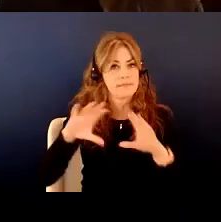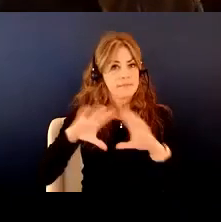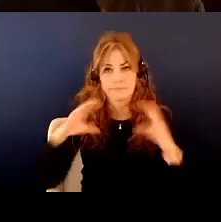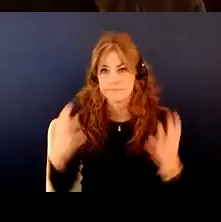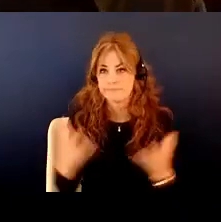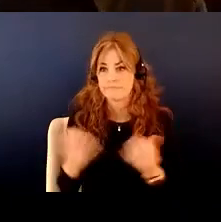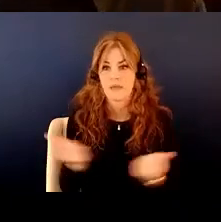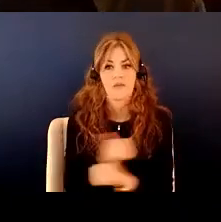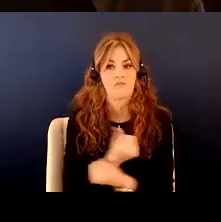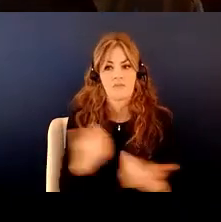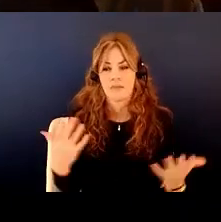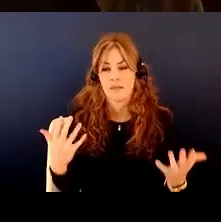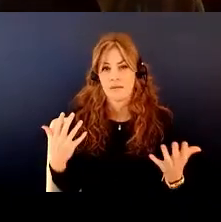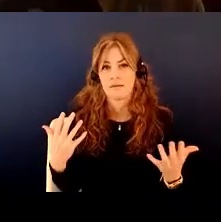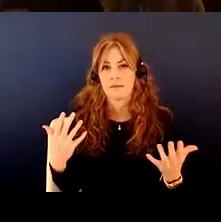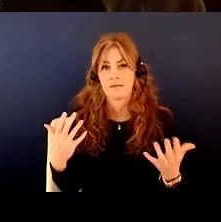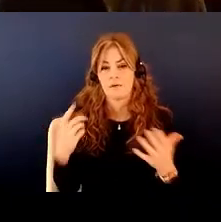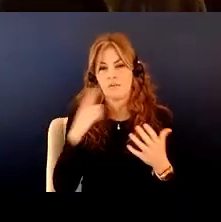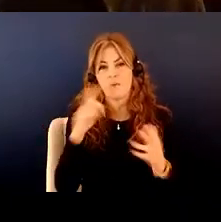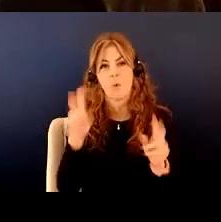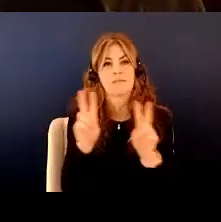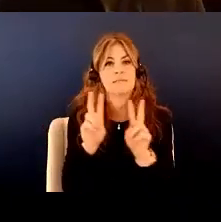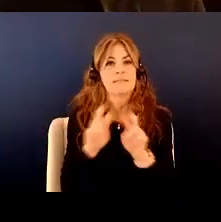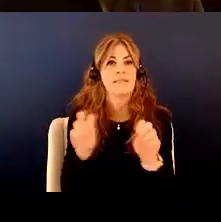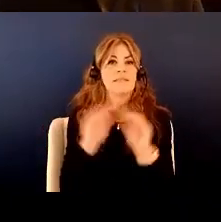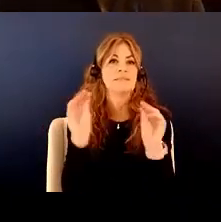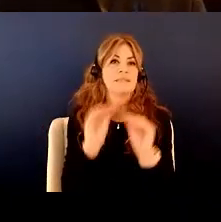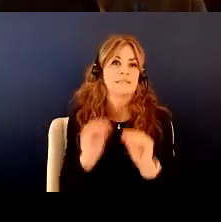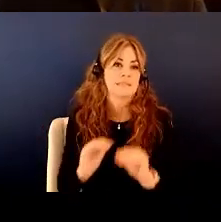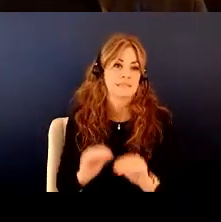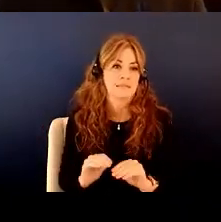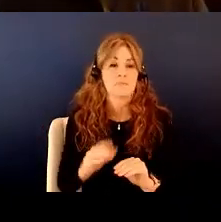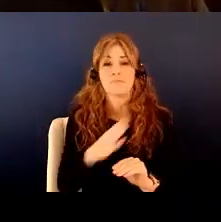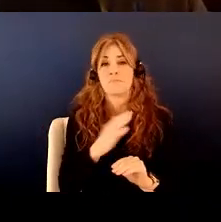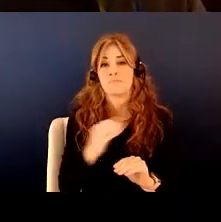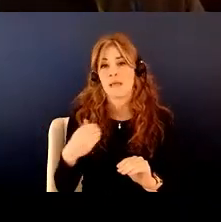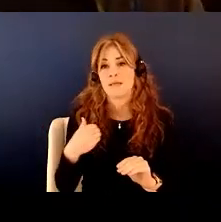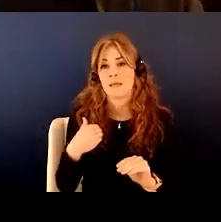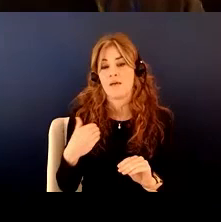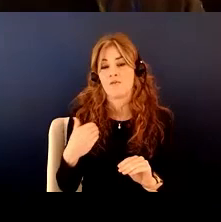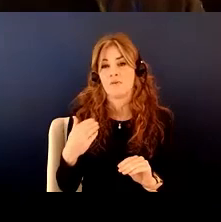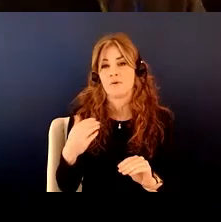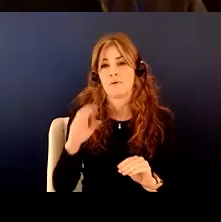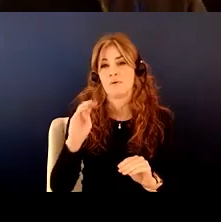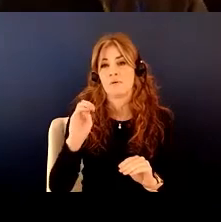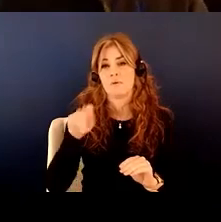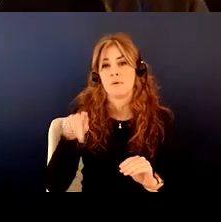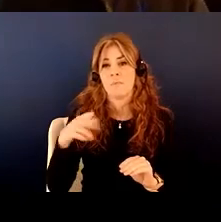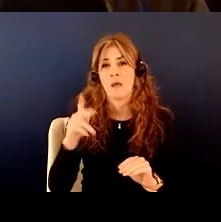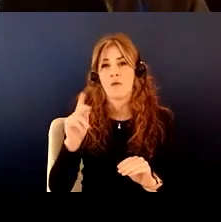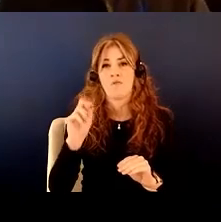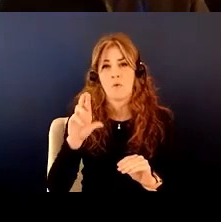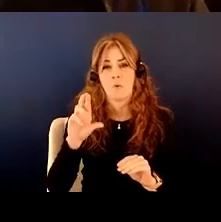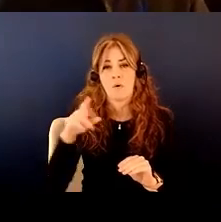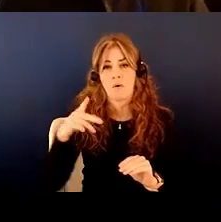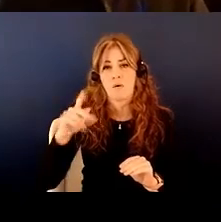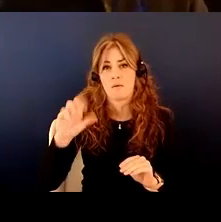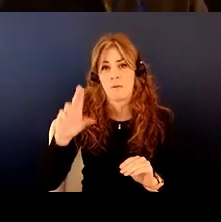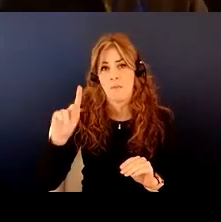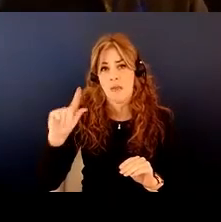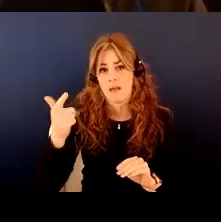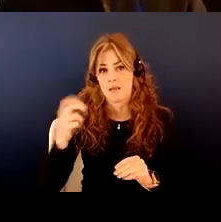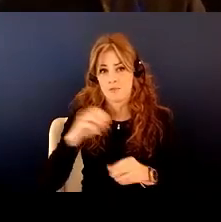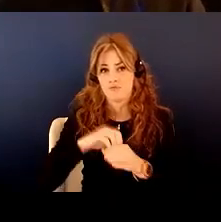for synthesis. And of course, you have the metafor package within R, which is highly focused on